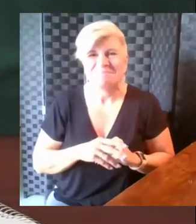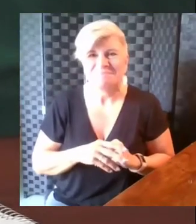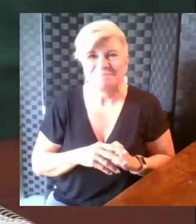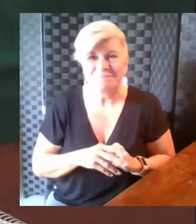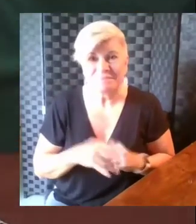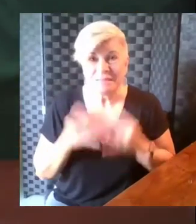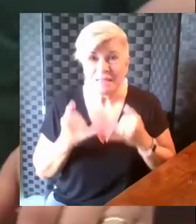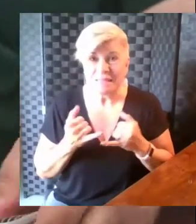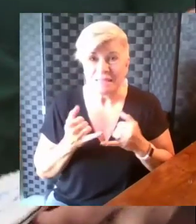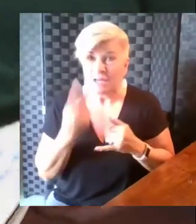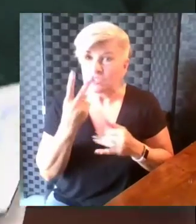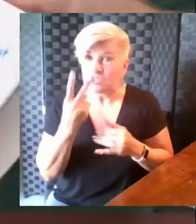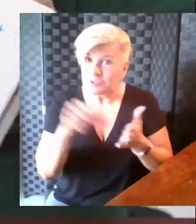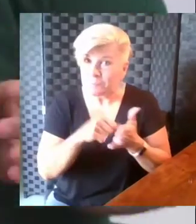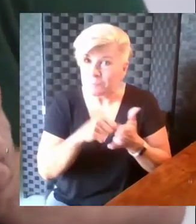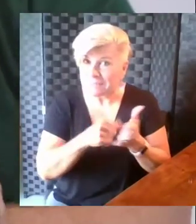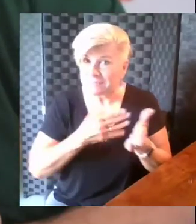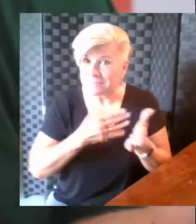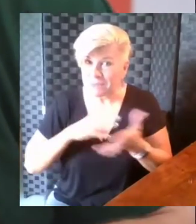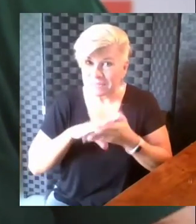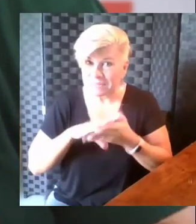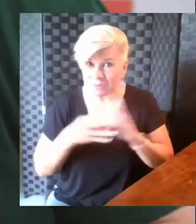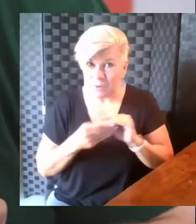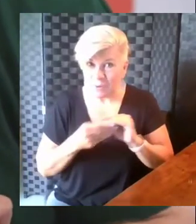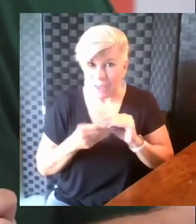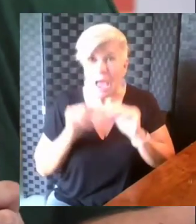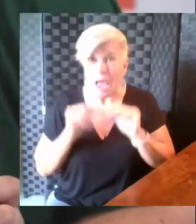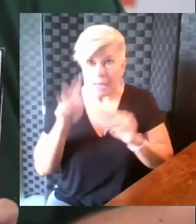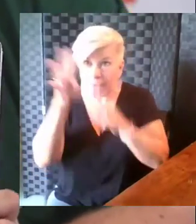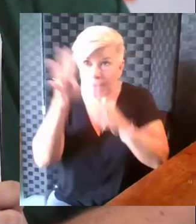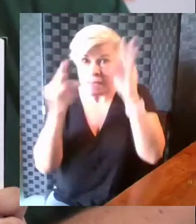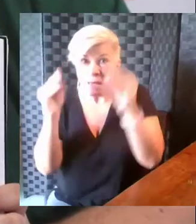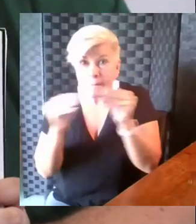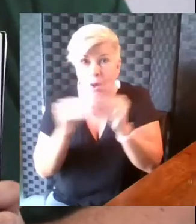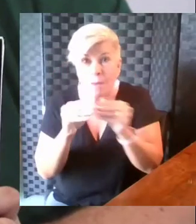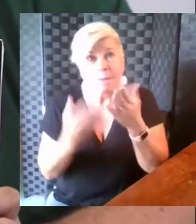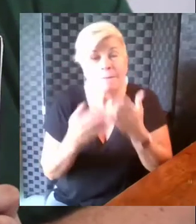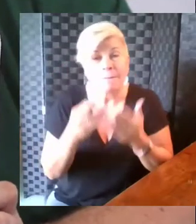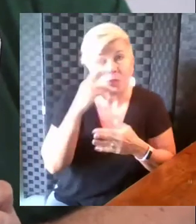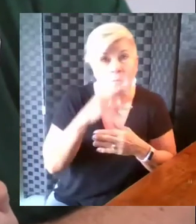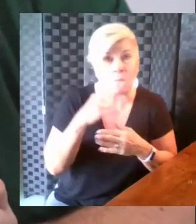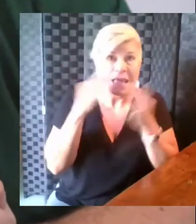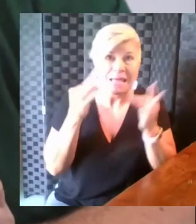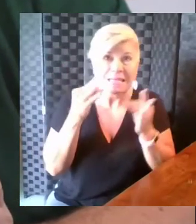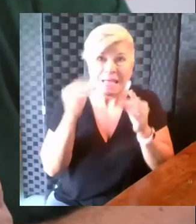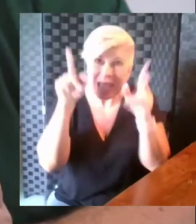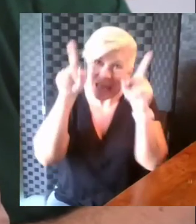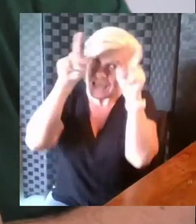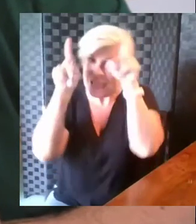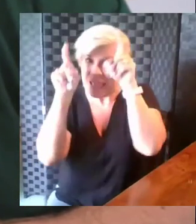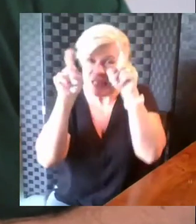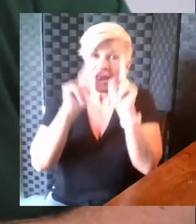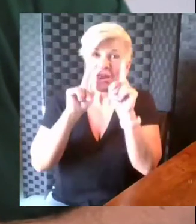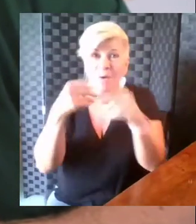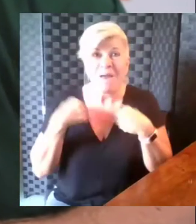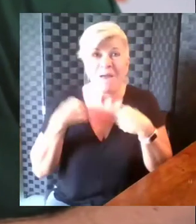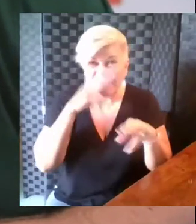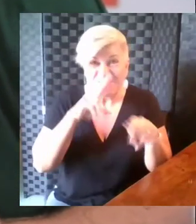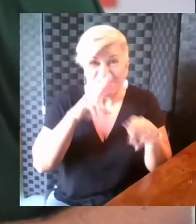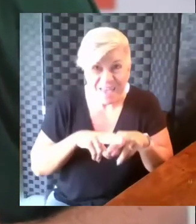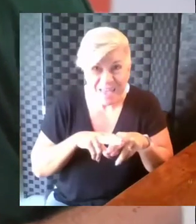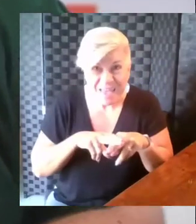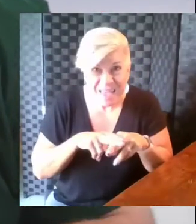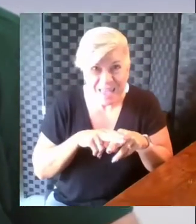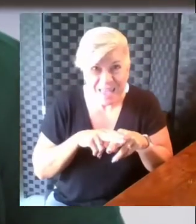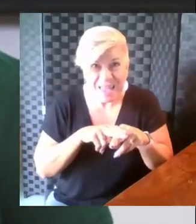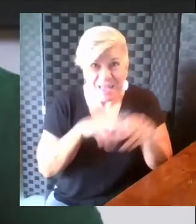So now my story's got 2 pages, and I can make up even more adventures. Maybe the rat and the cat and the alien are going to go on more adventures and come back